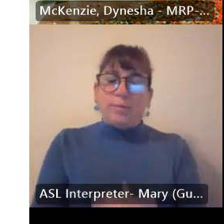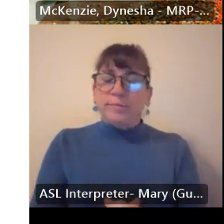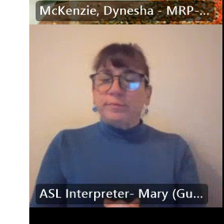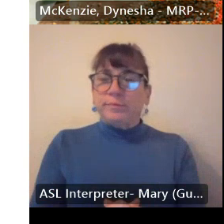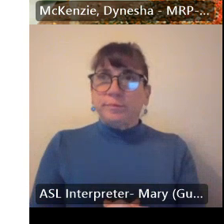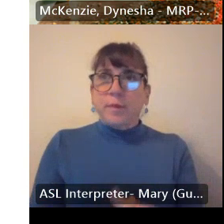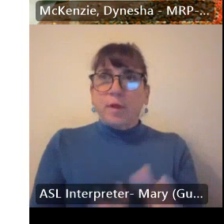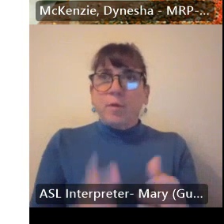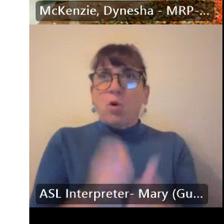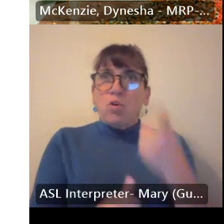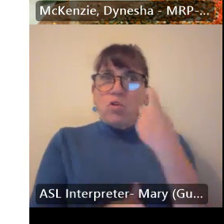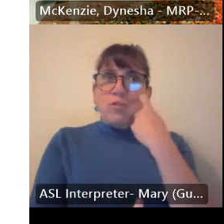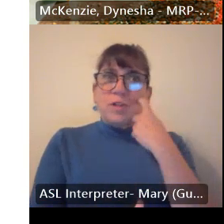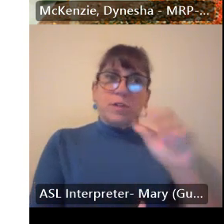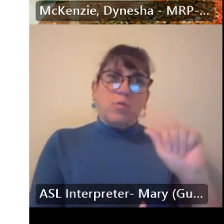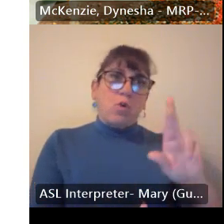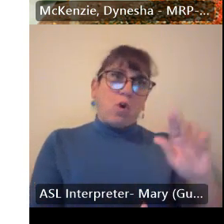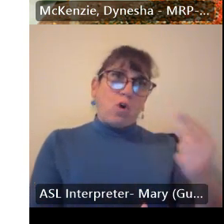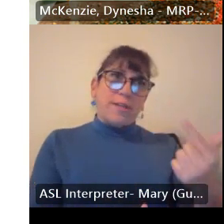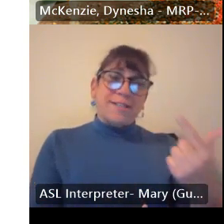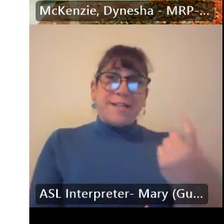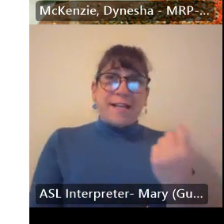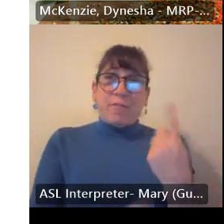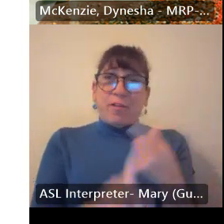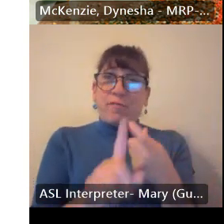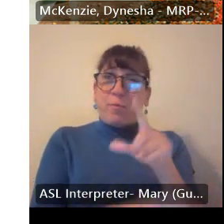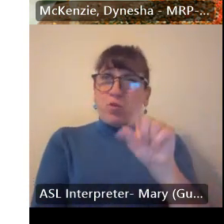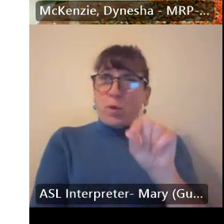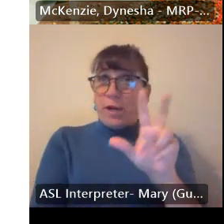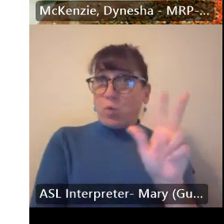Most recent one is August 11th from 2023.